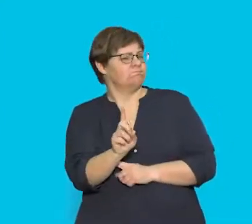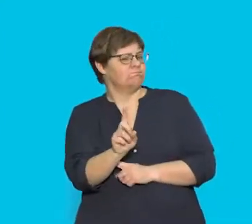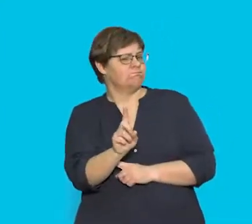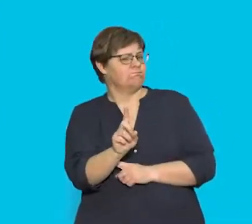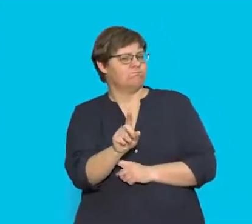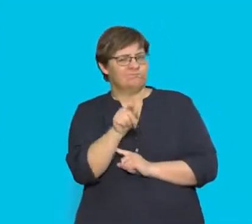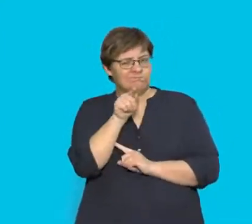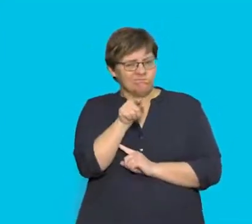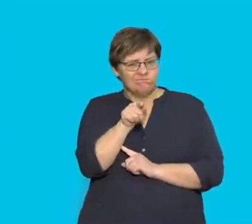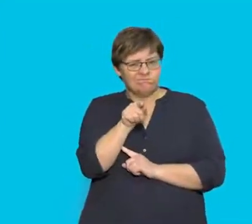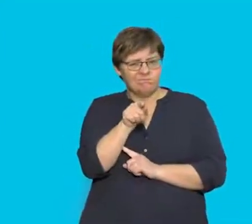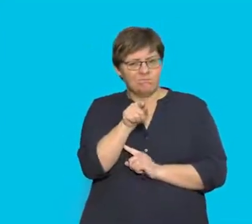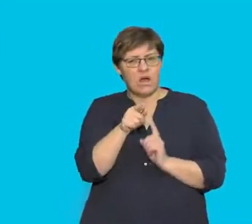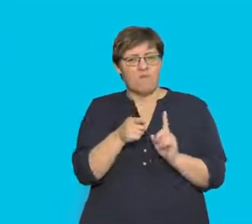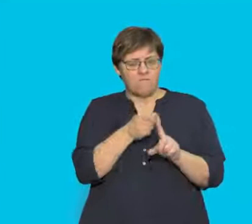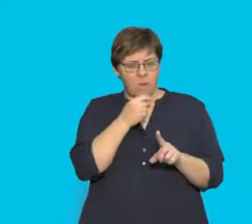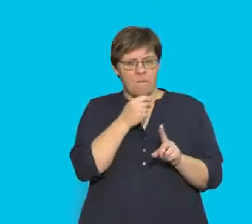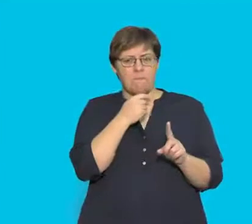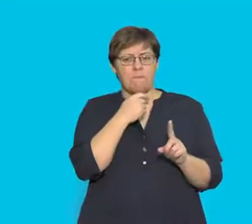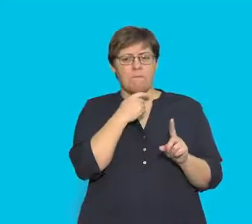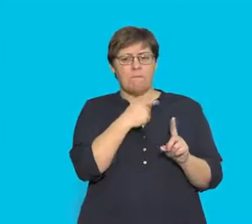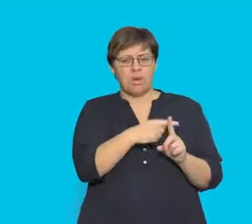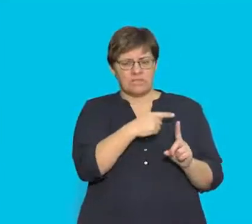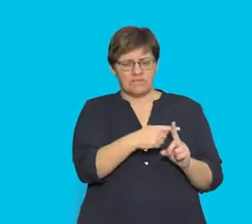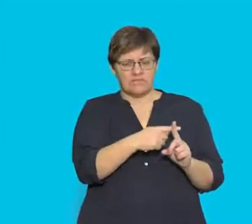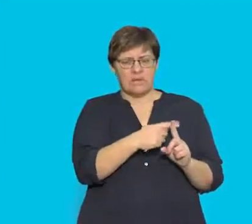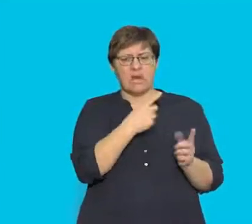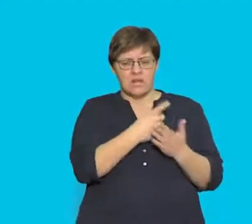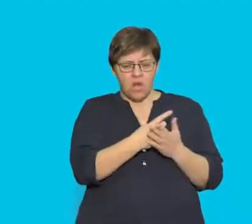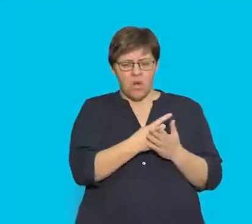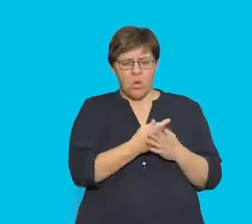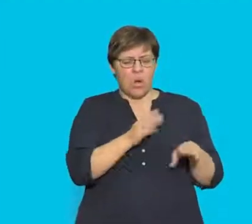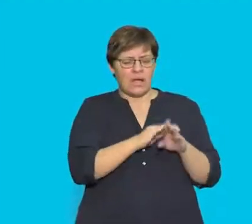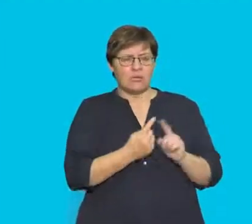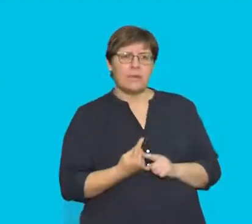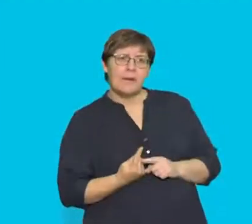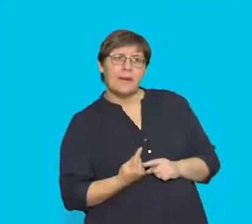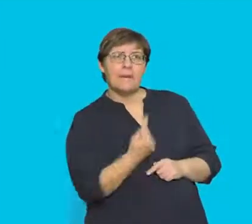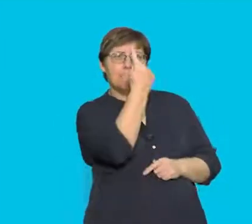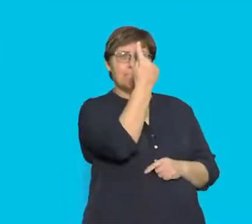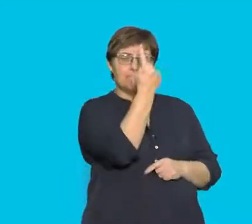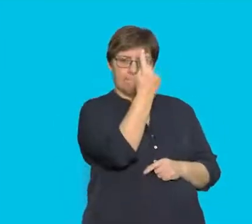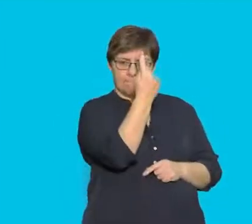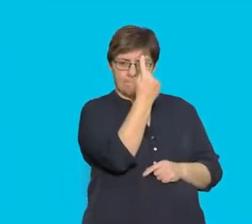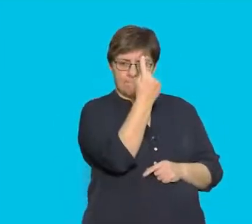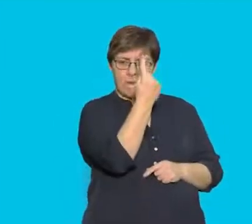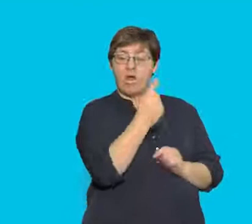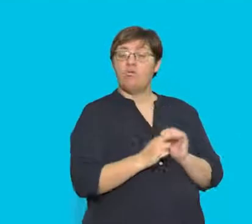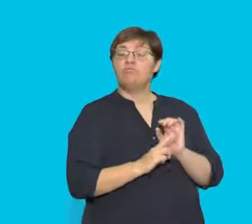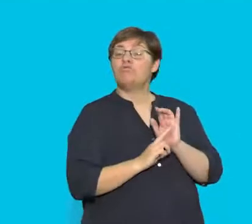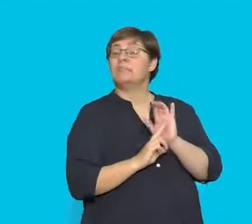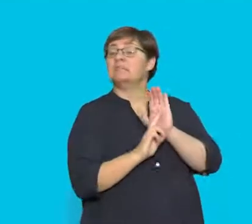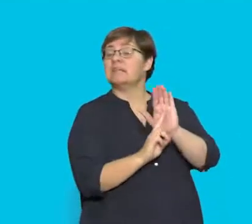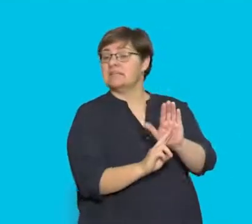on, at this point here, from the positive, the current is coming up over here. So we've